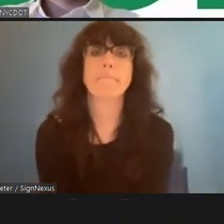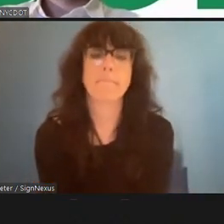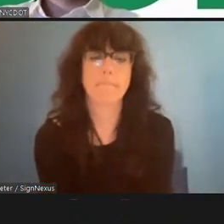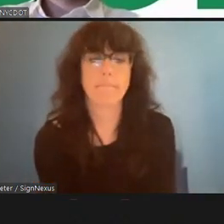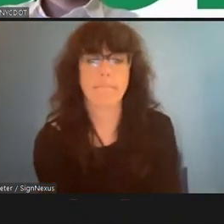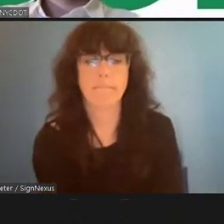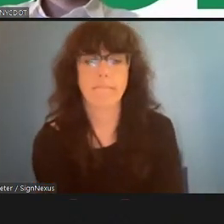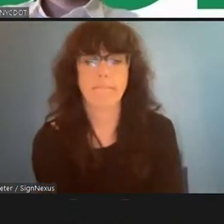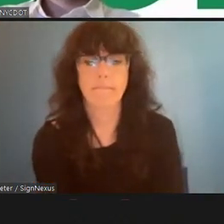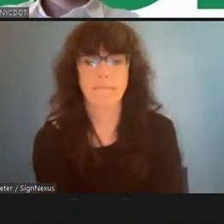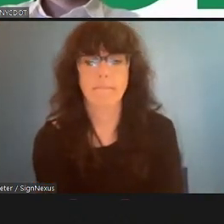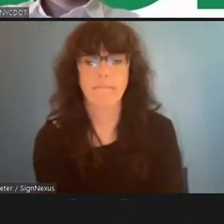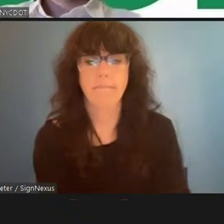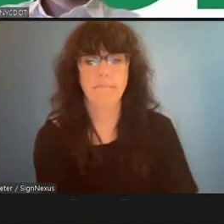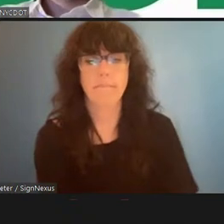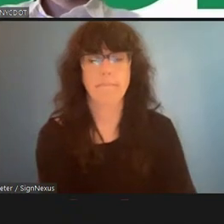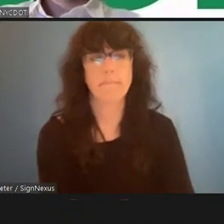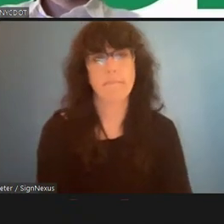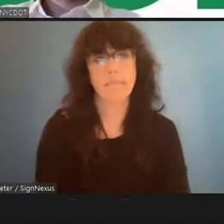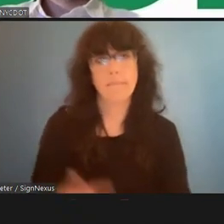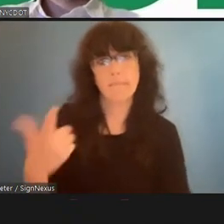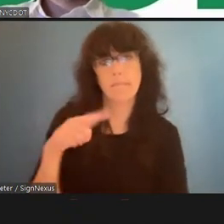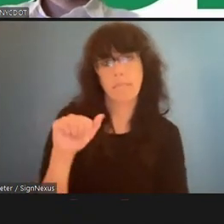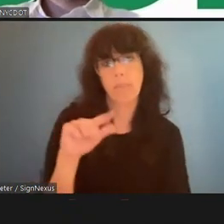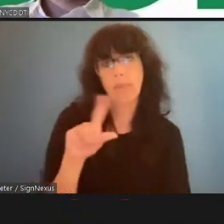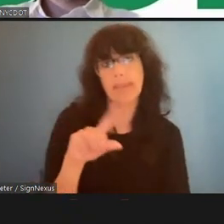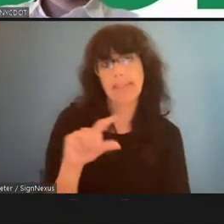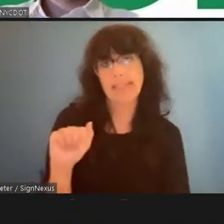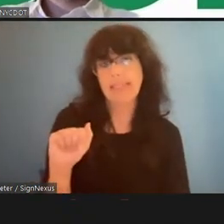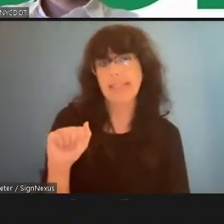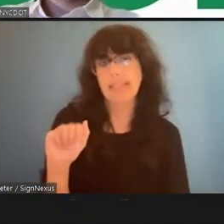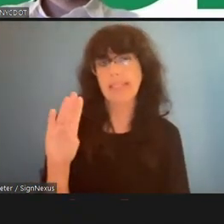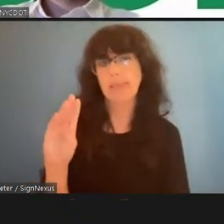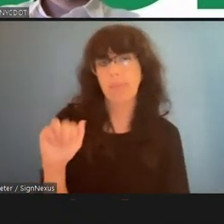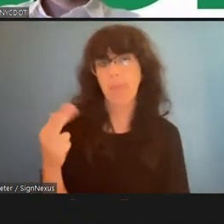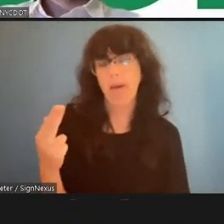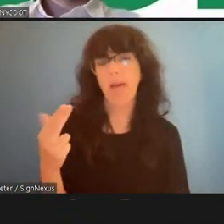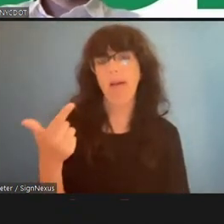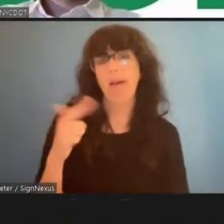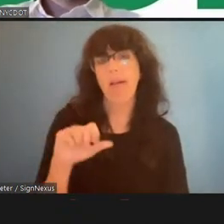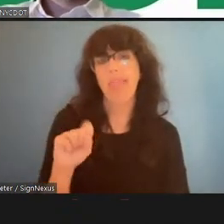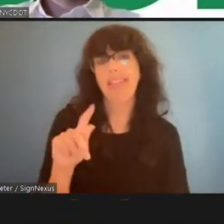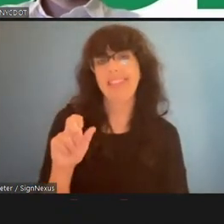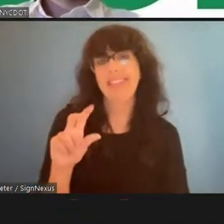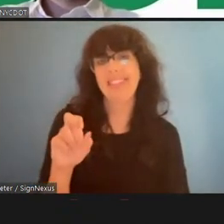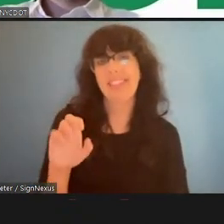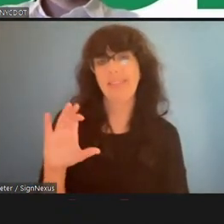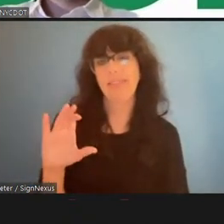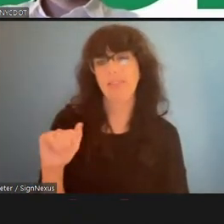our next speaker is aziz ba followed by steve corellis